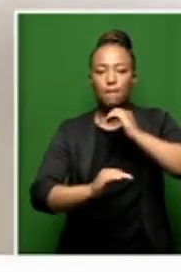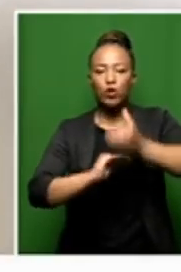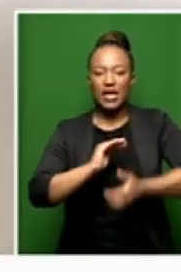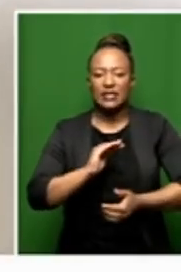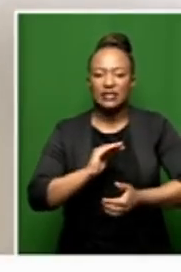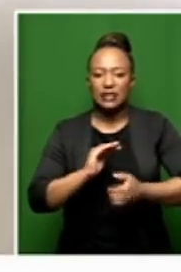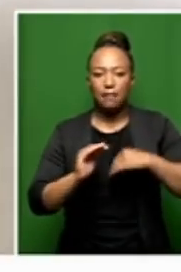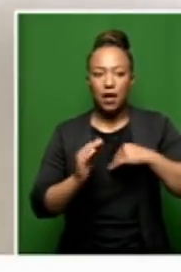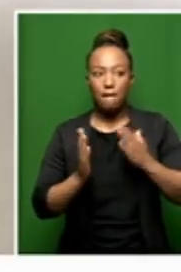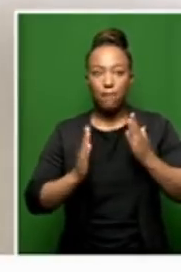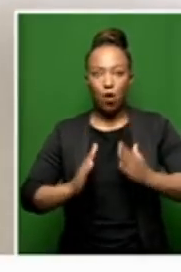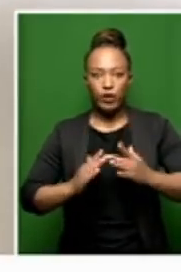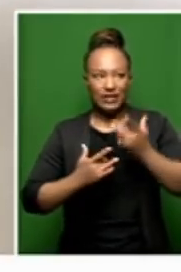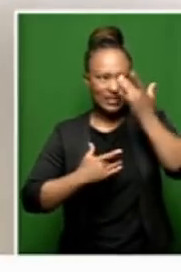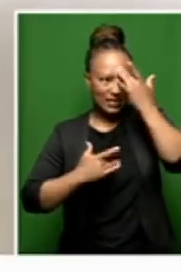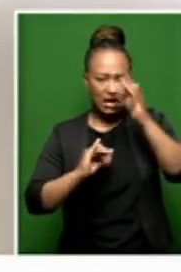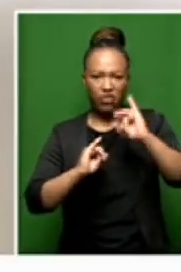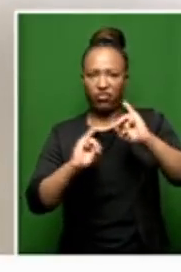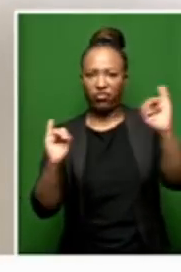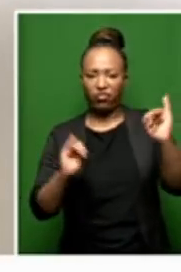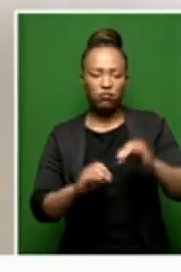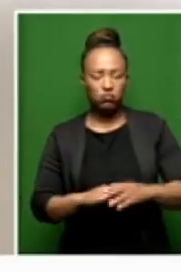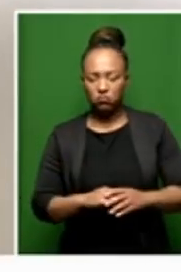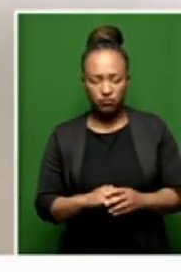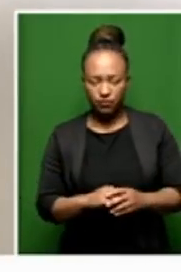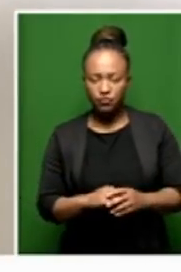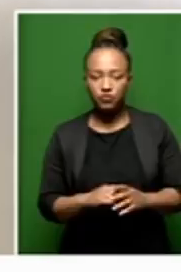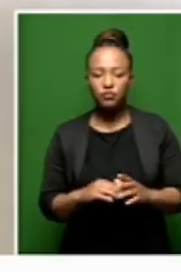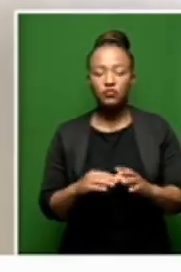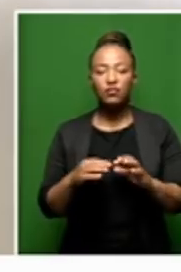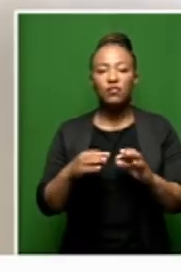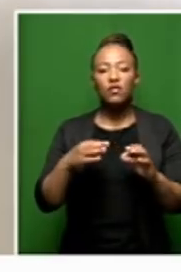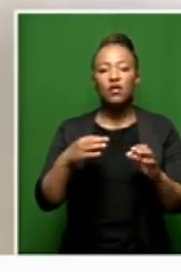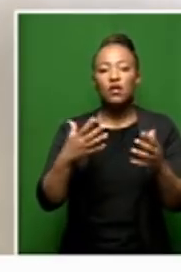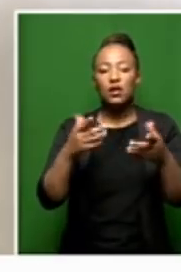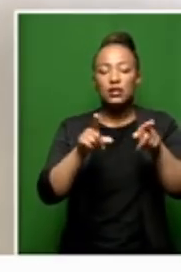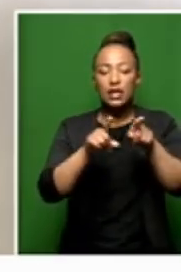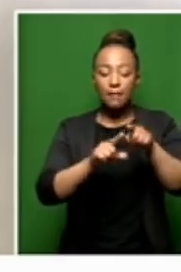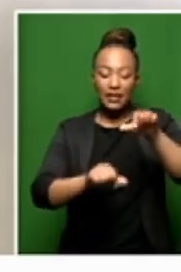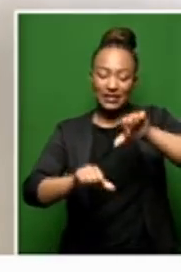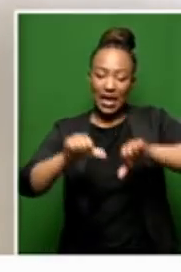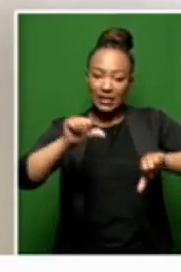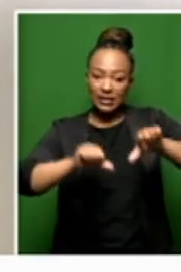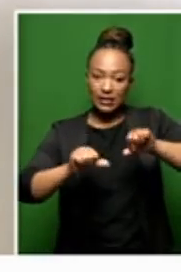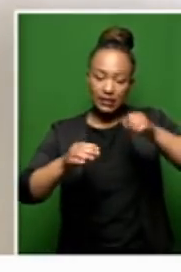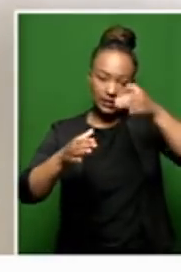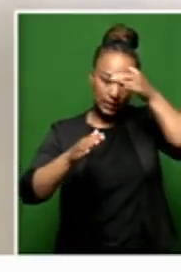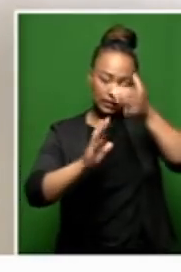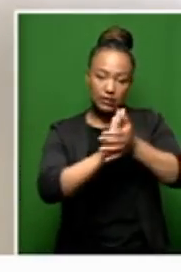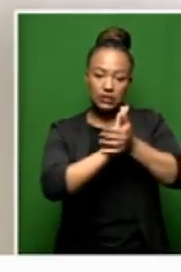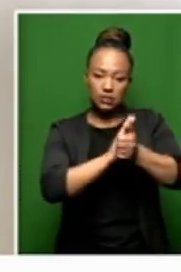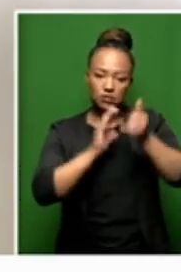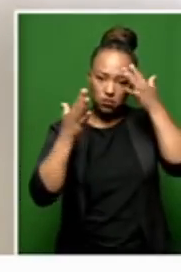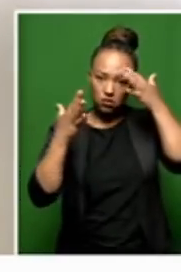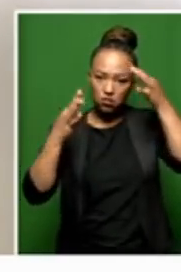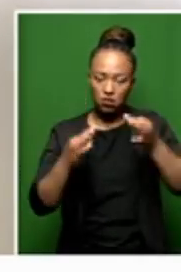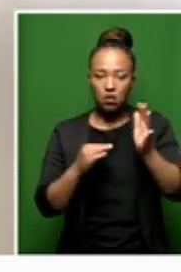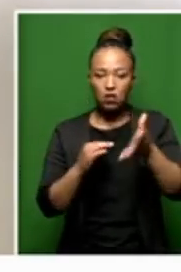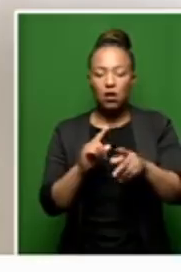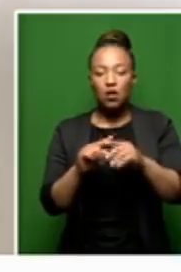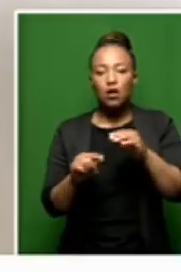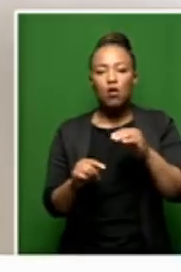of a disease. And the last part, which we're still going to find when the scientists will eventually decide, is has the virus